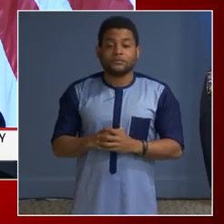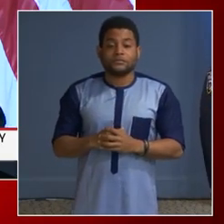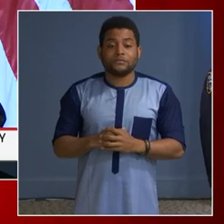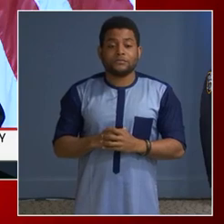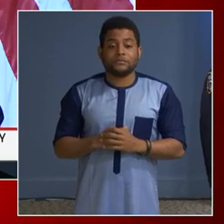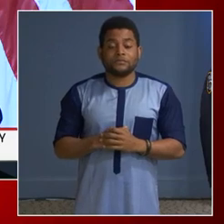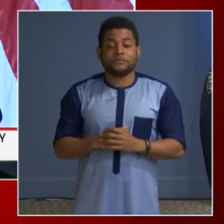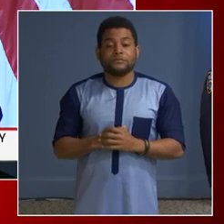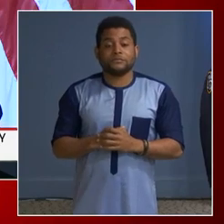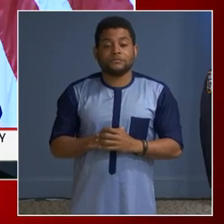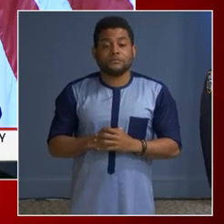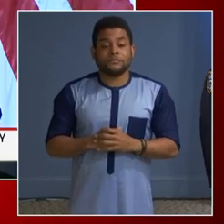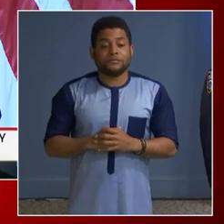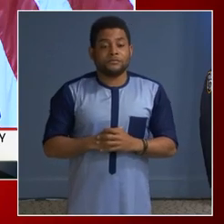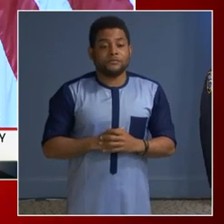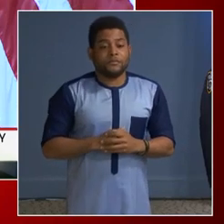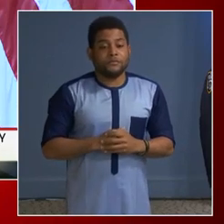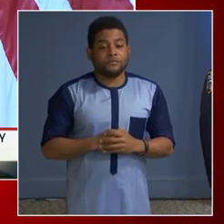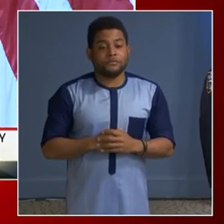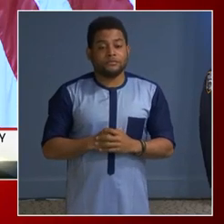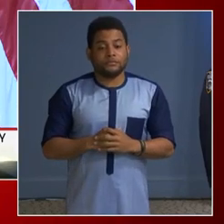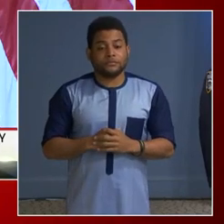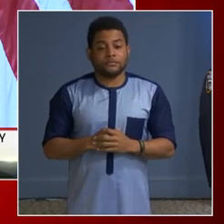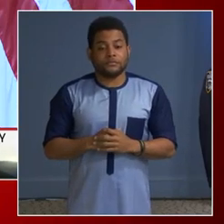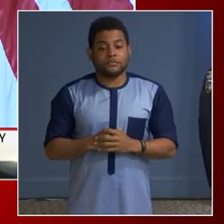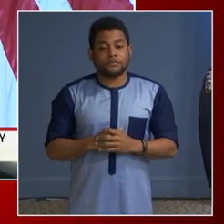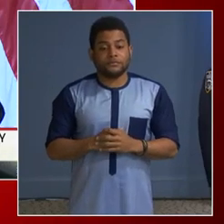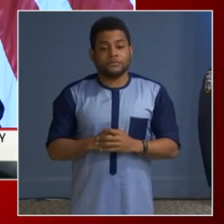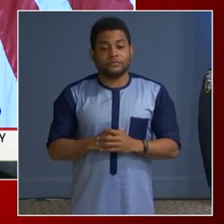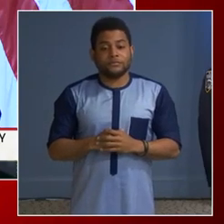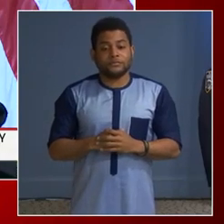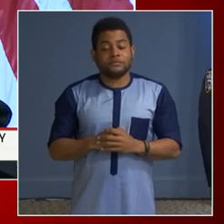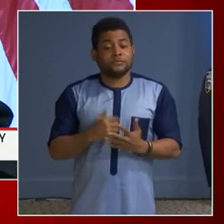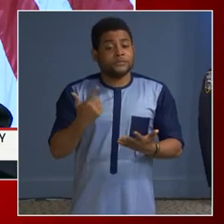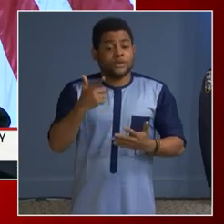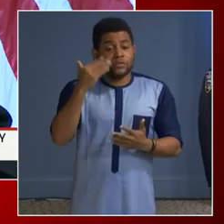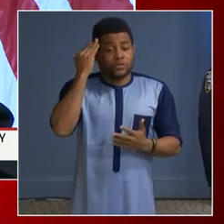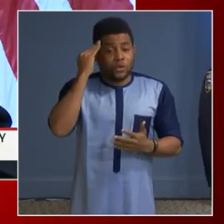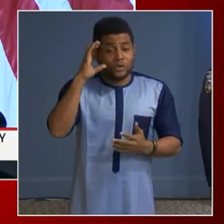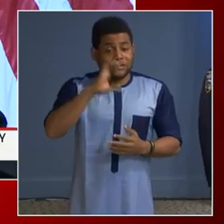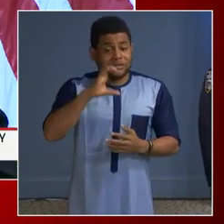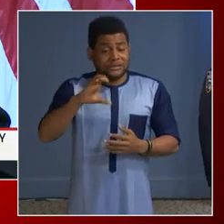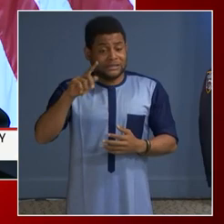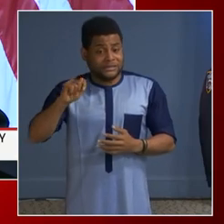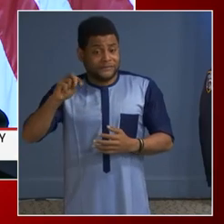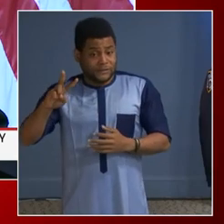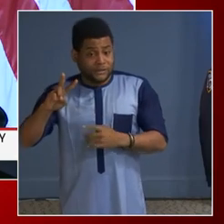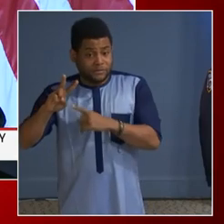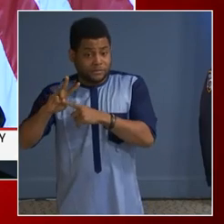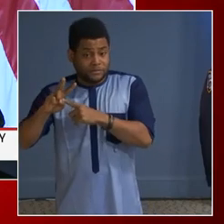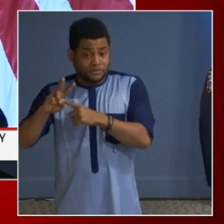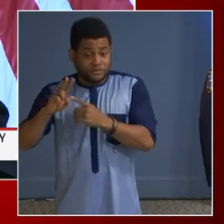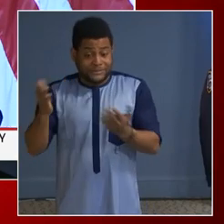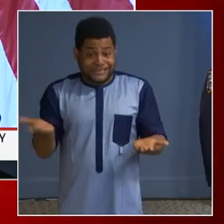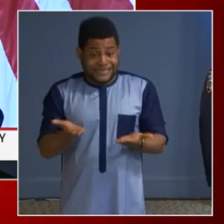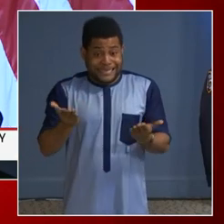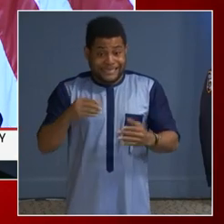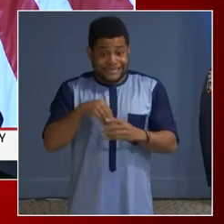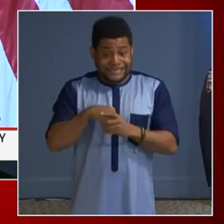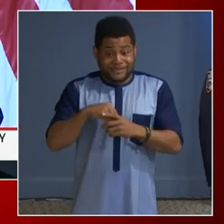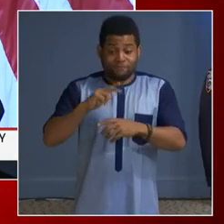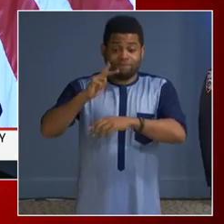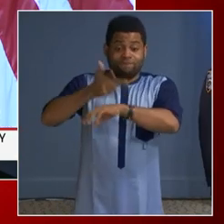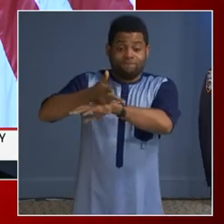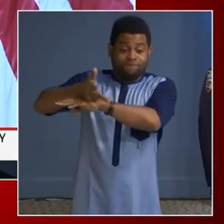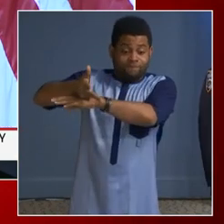advantage of the closed-circuit TV program that we have here in the District of Columbia. People who want